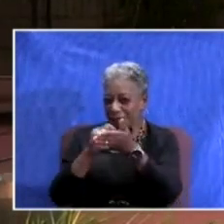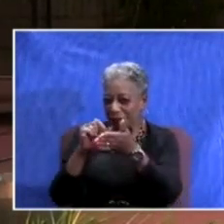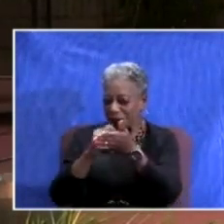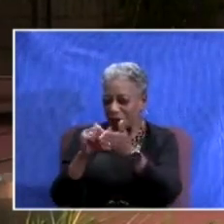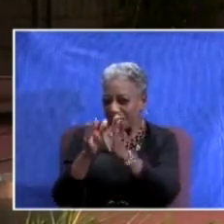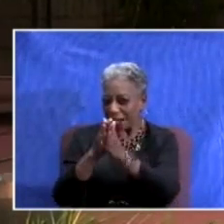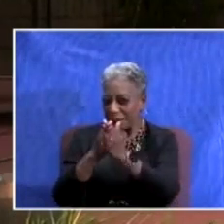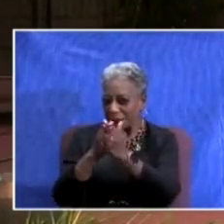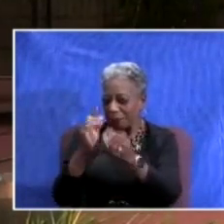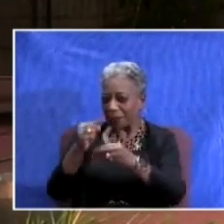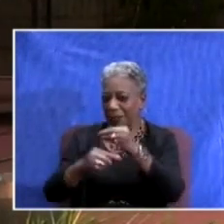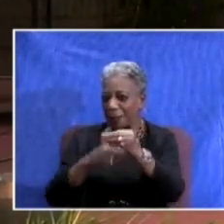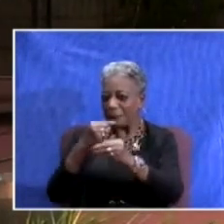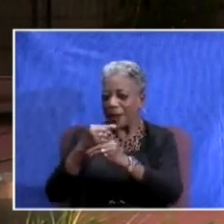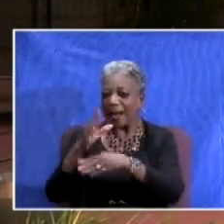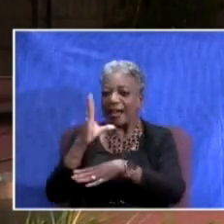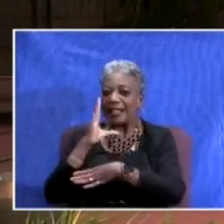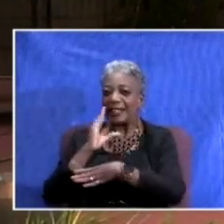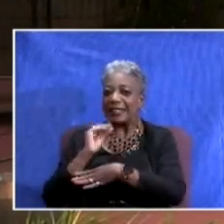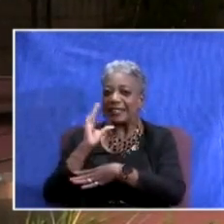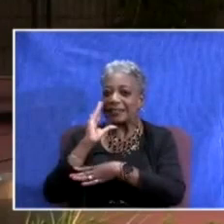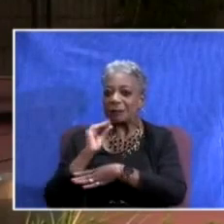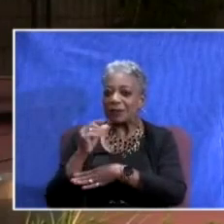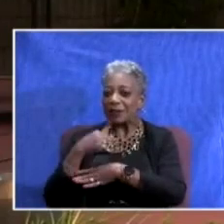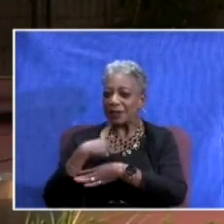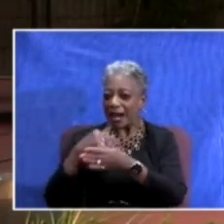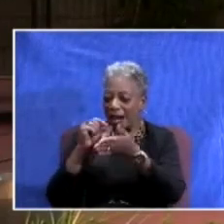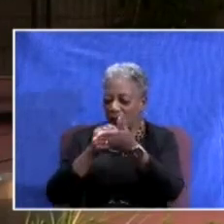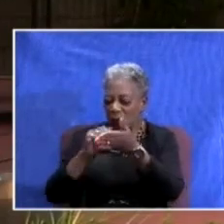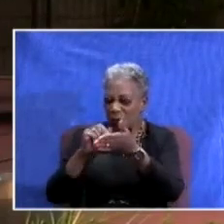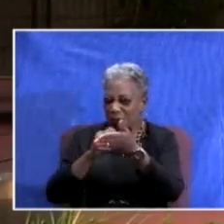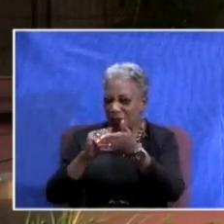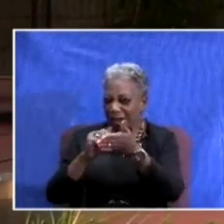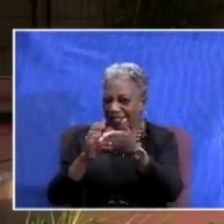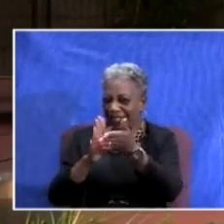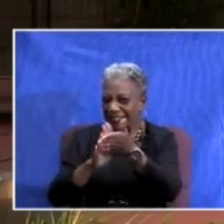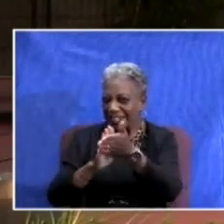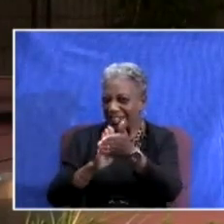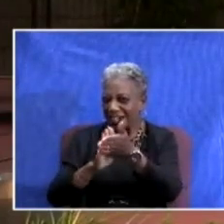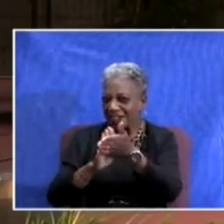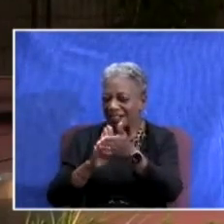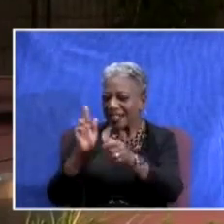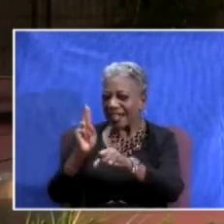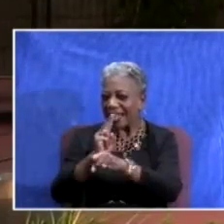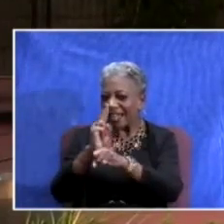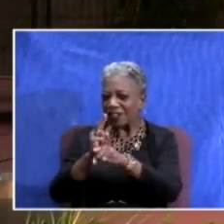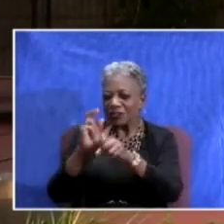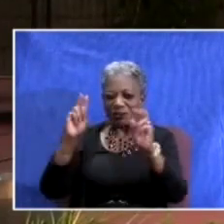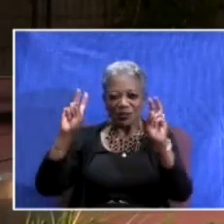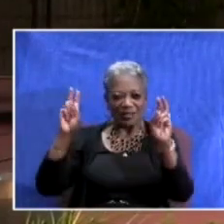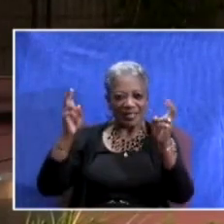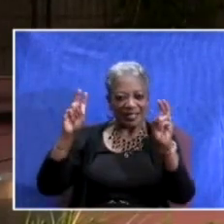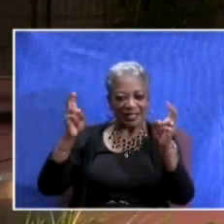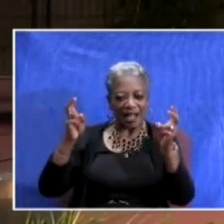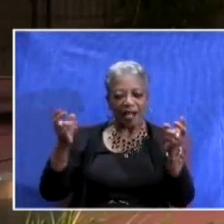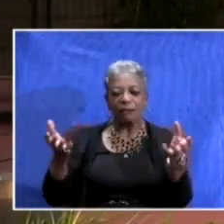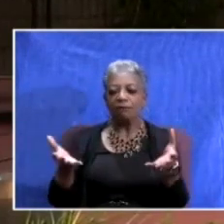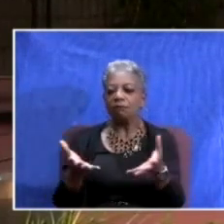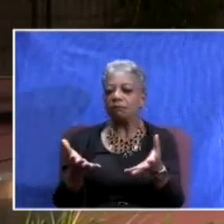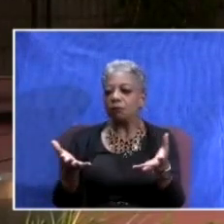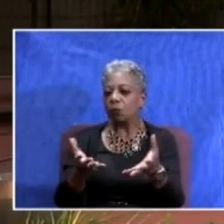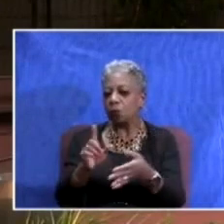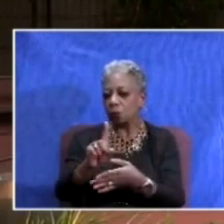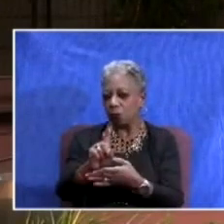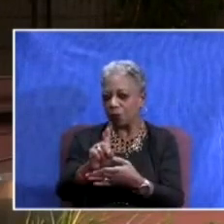book about what we have learned and grown into during the COVID-19 period, what St. Stephen Church has